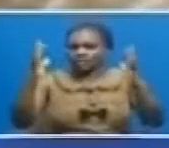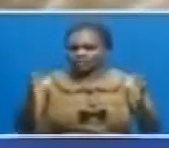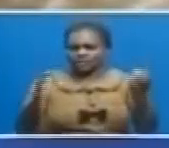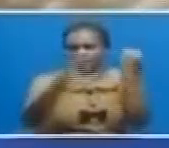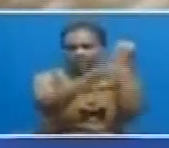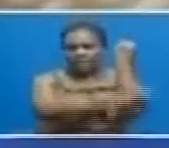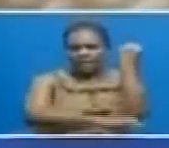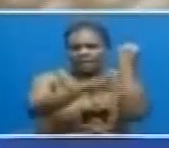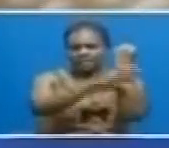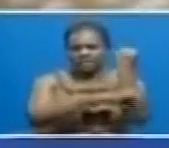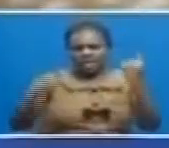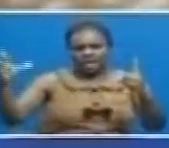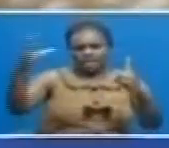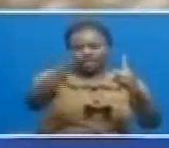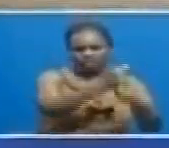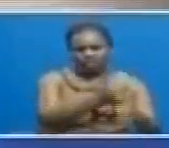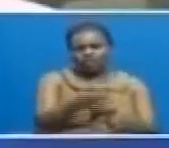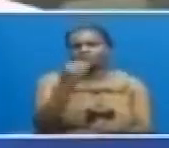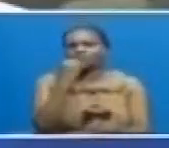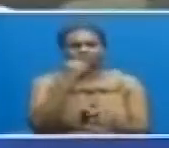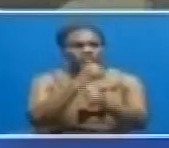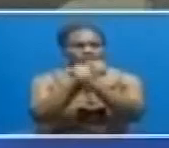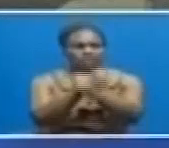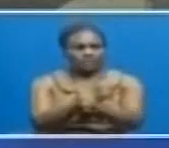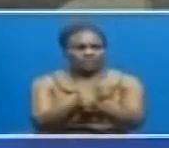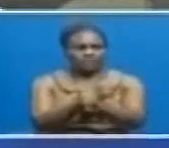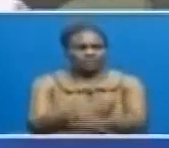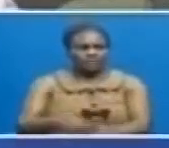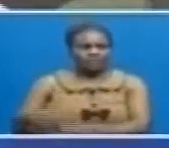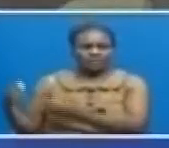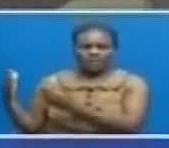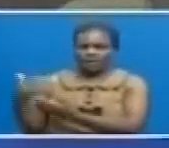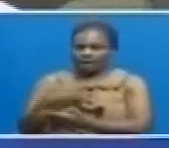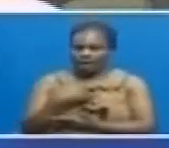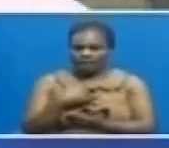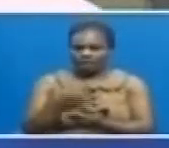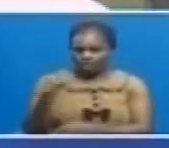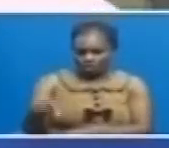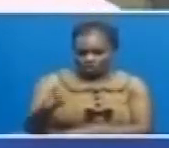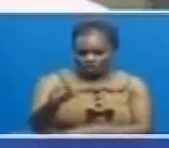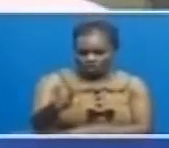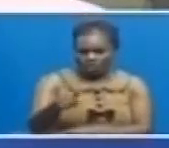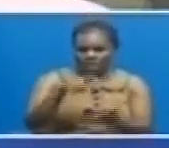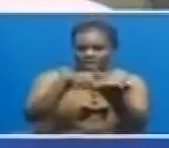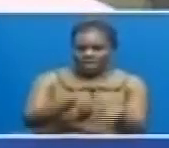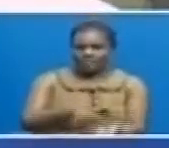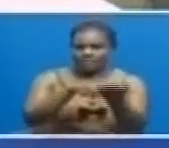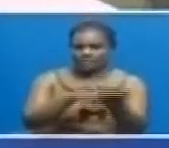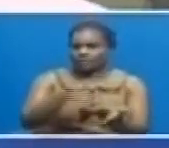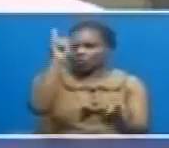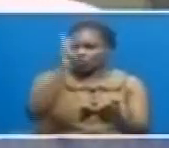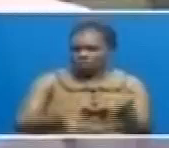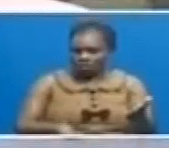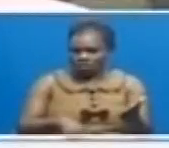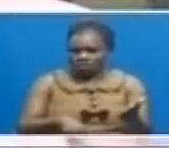country's ambitions of attaining food security. Now, here is Brazagro that is emphasizing mainly